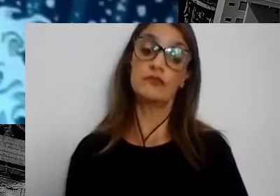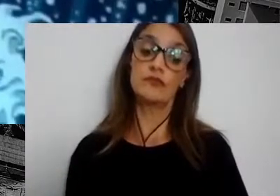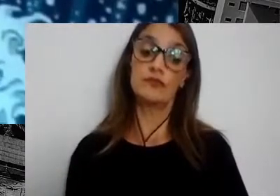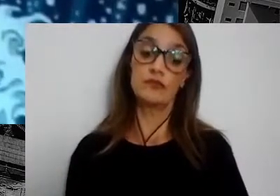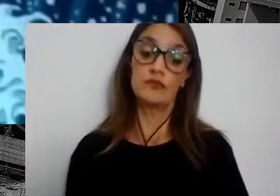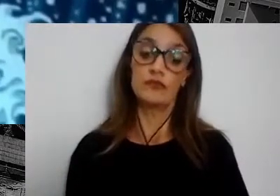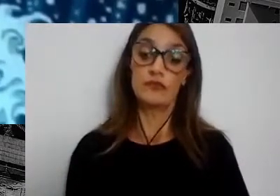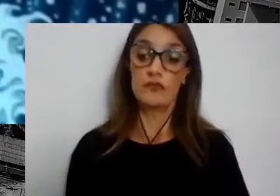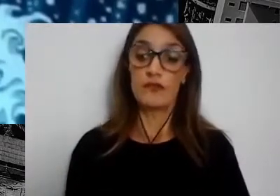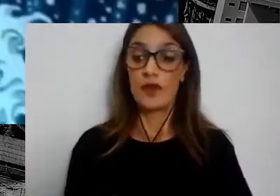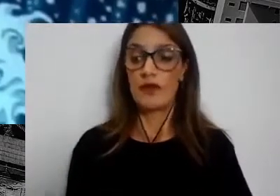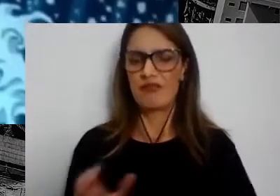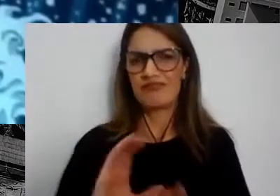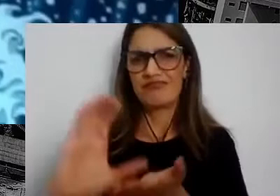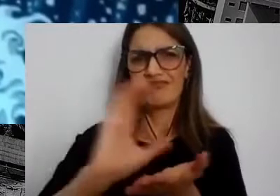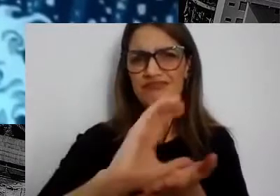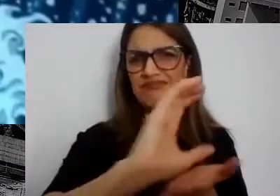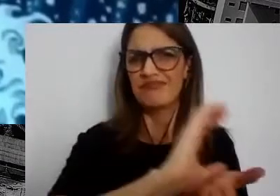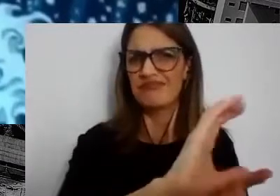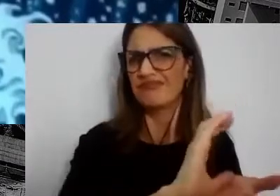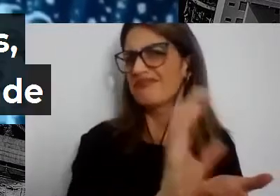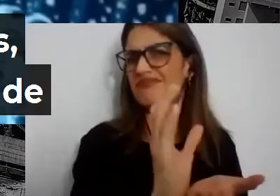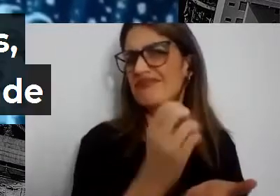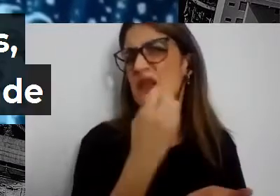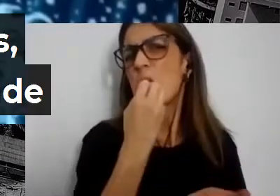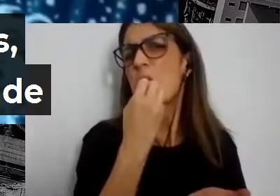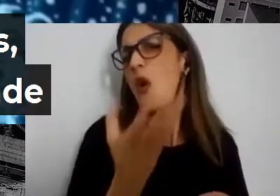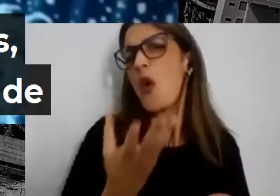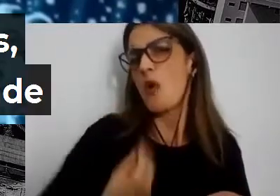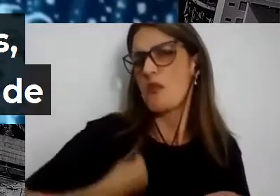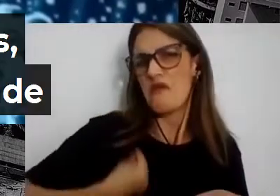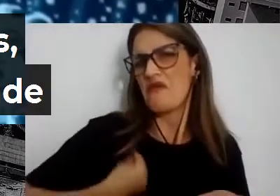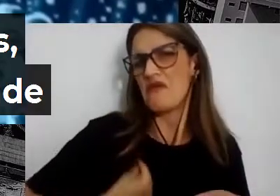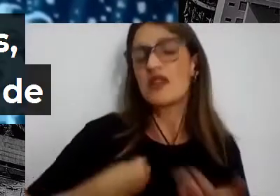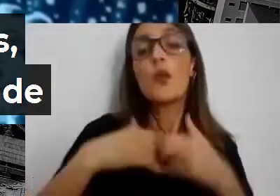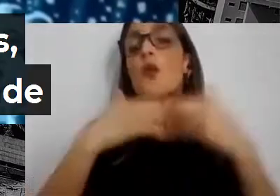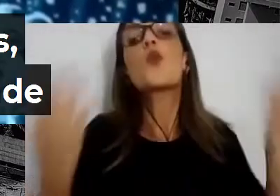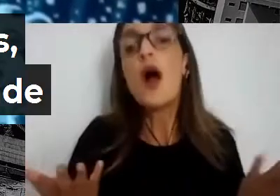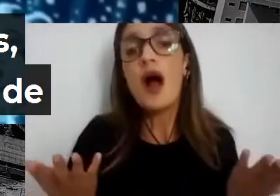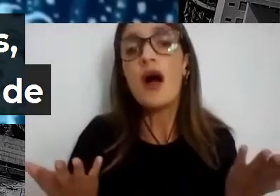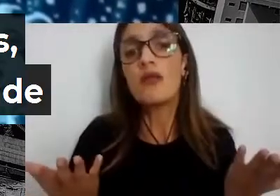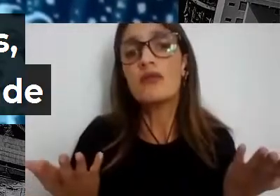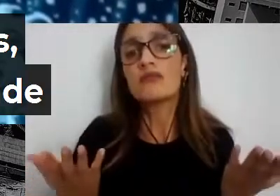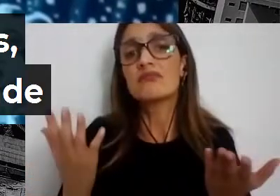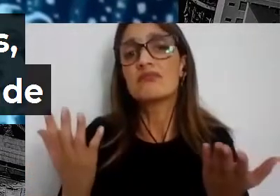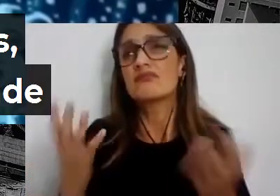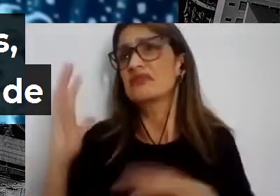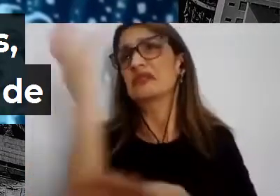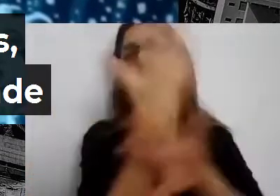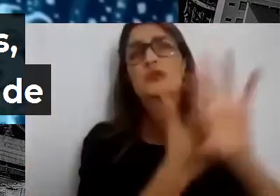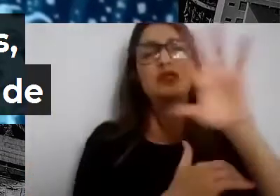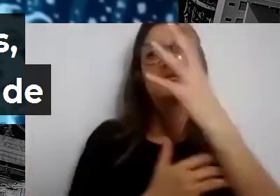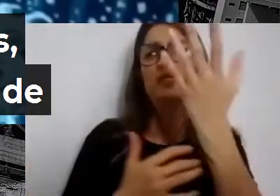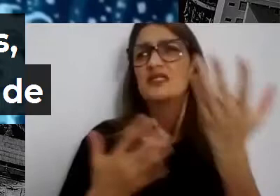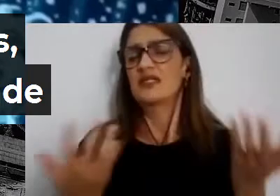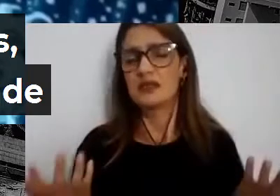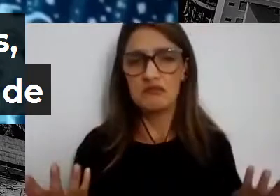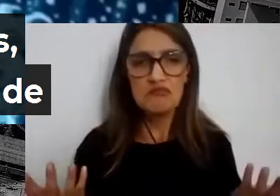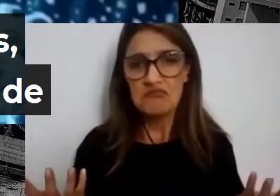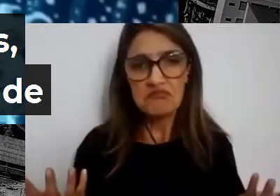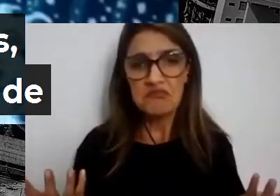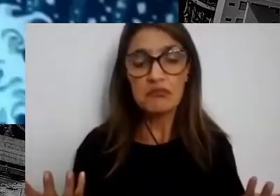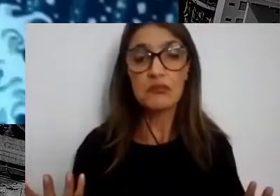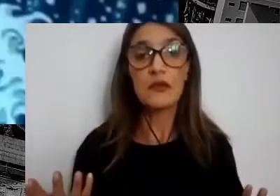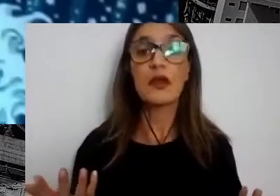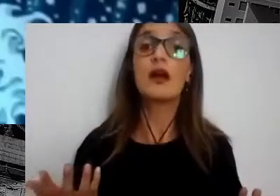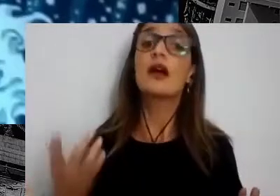spectrum that we know that a nature-based solution can do. And in some instances in the U.S., some of those federal or state or local agencies are